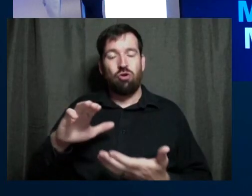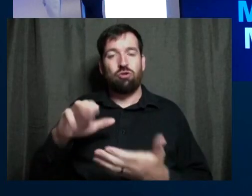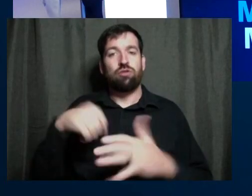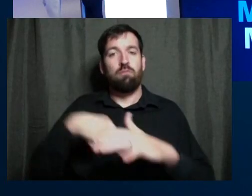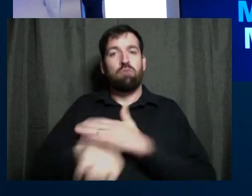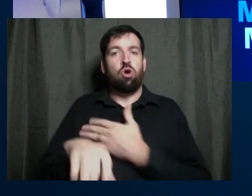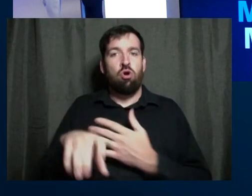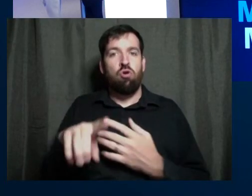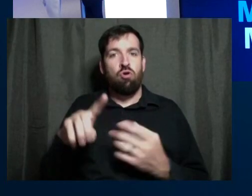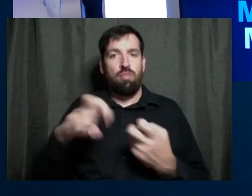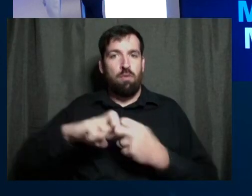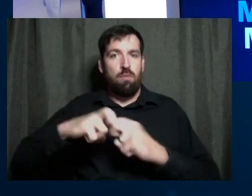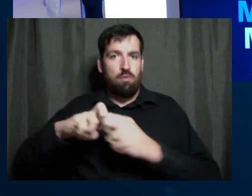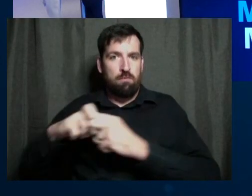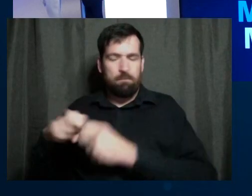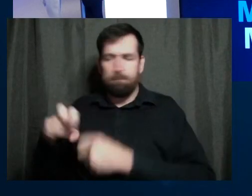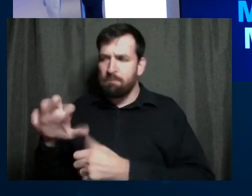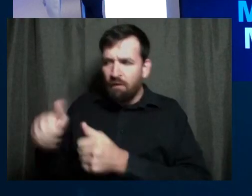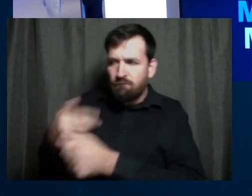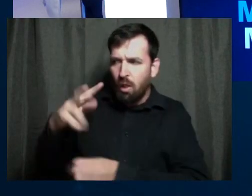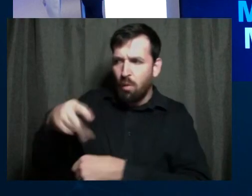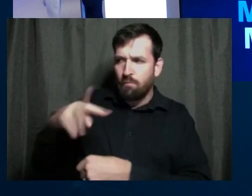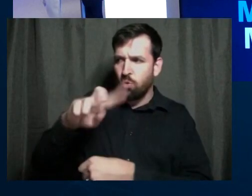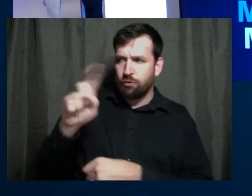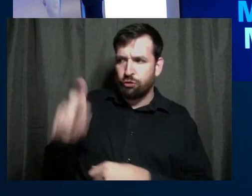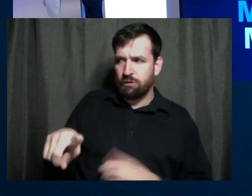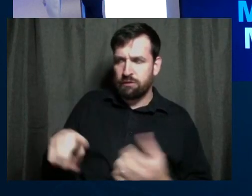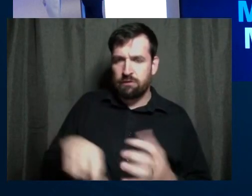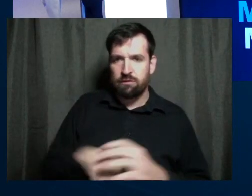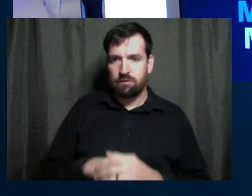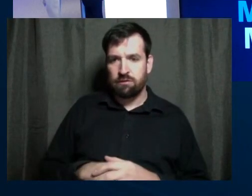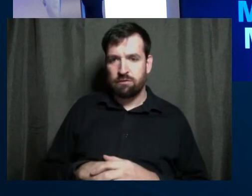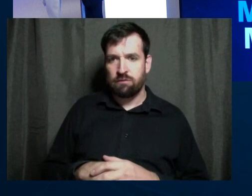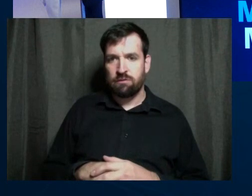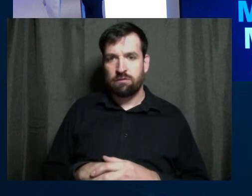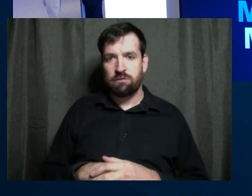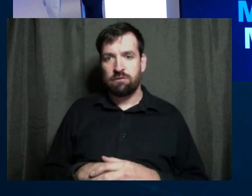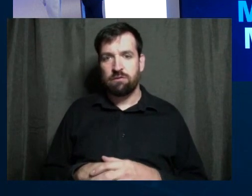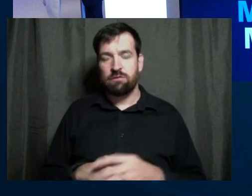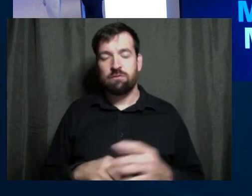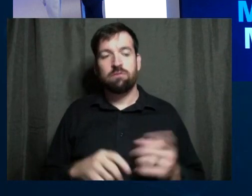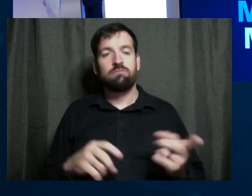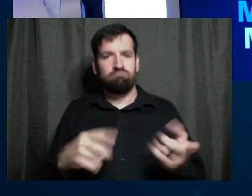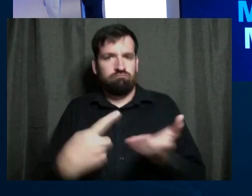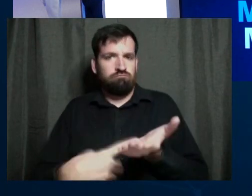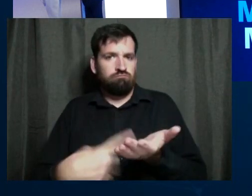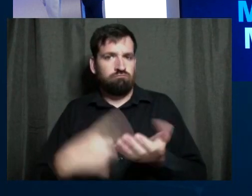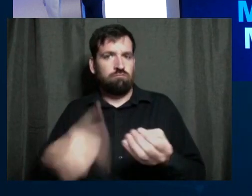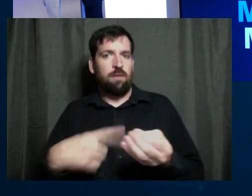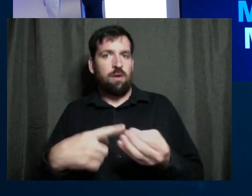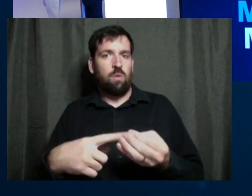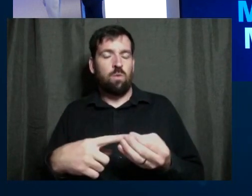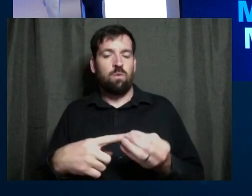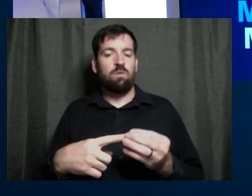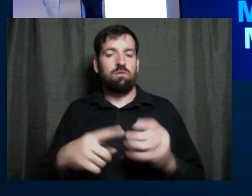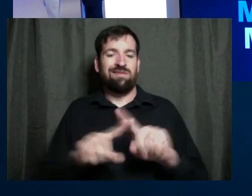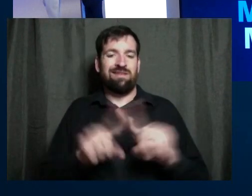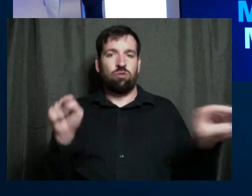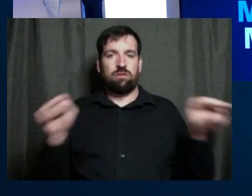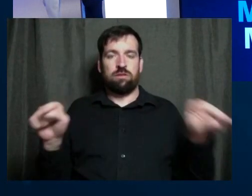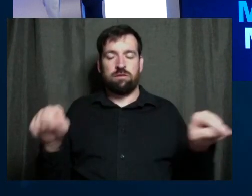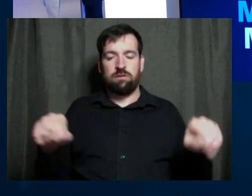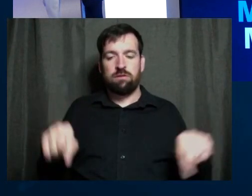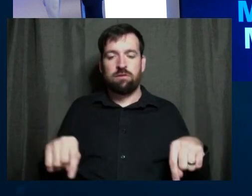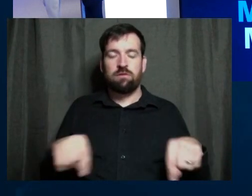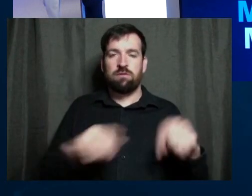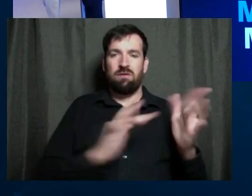Other questions? And a follow-up question to that. Yeah, just a follow-up question to that. If you could talk to us a little bit about the differences in